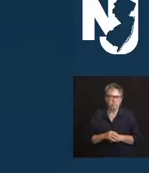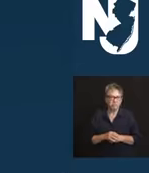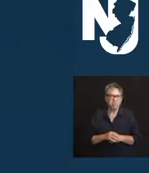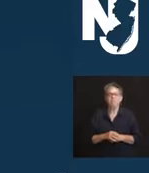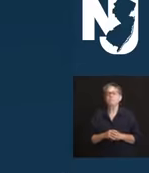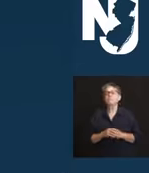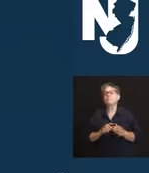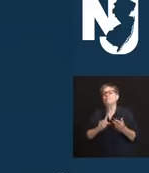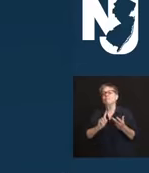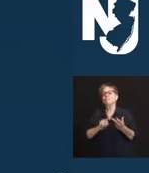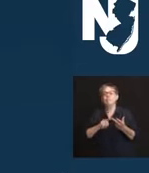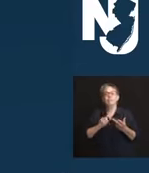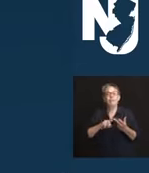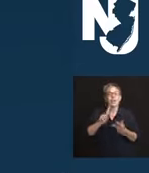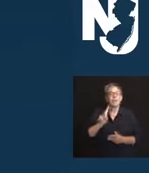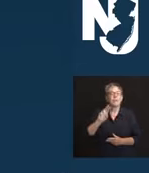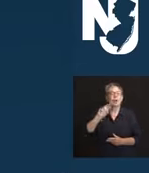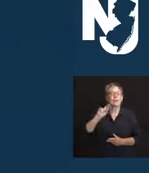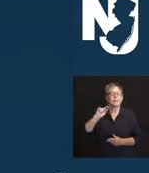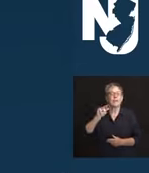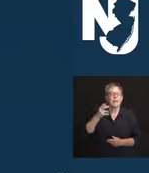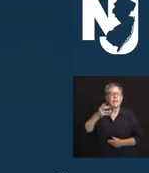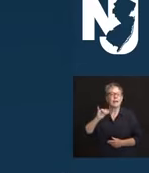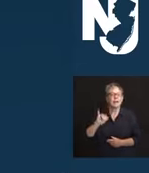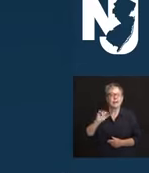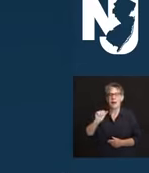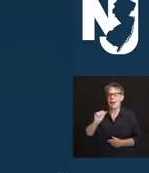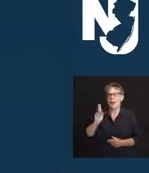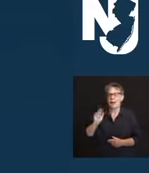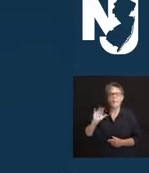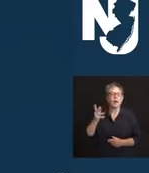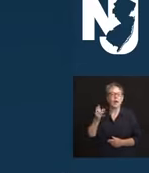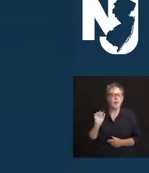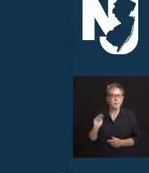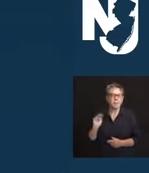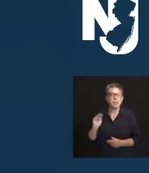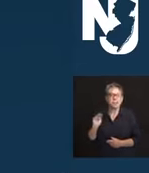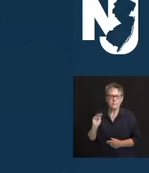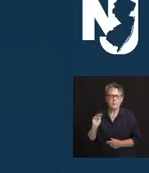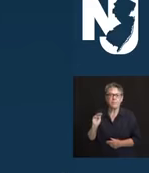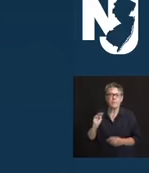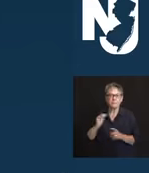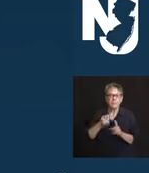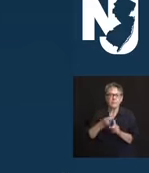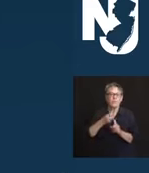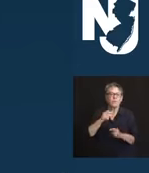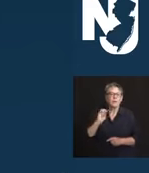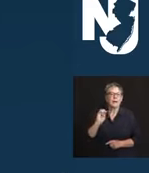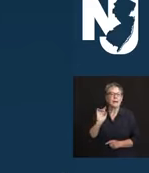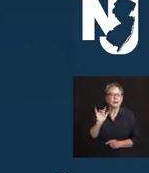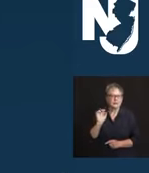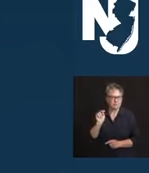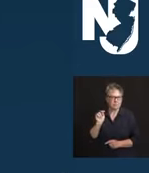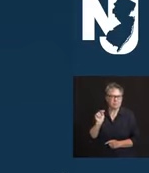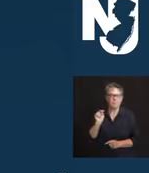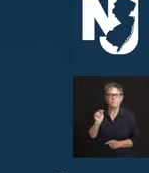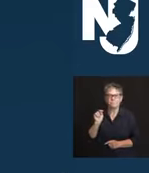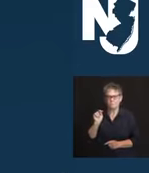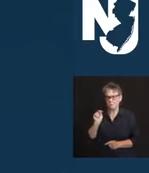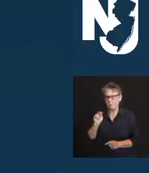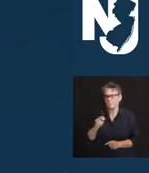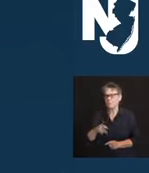in Cairo, Egypt, and pursued his dream of a degree in medicine, becoming an internal medicine doctor with a specialty